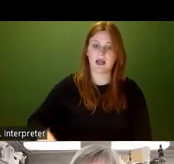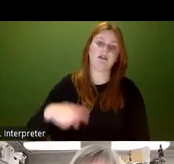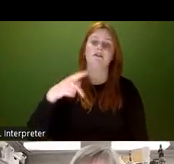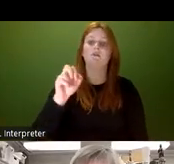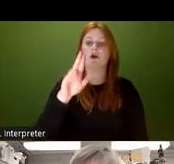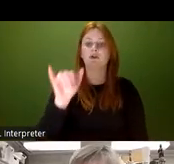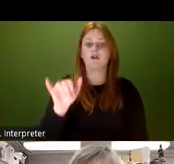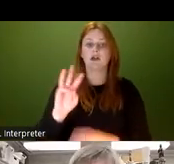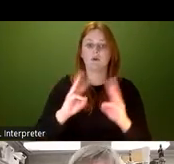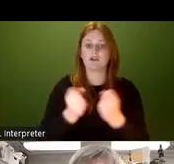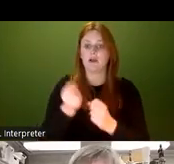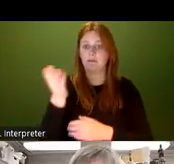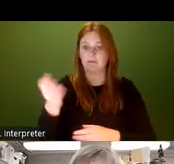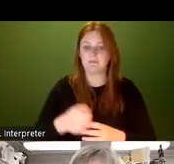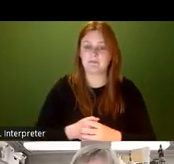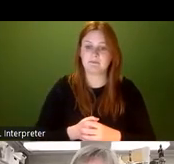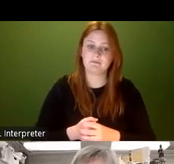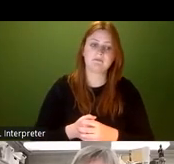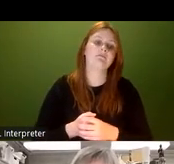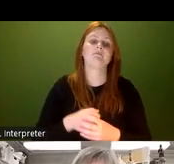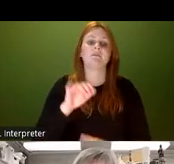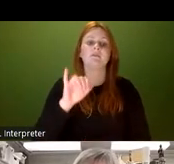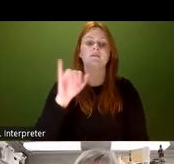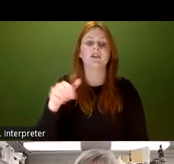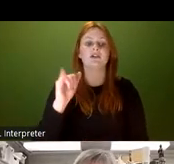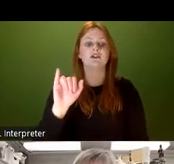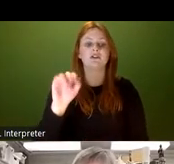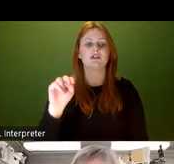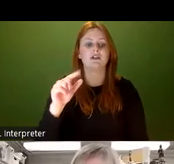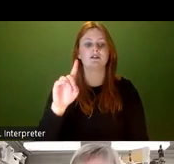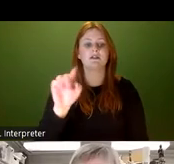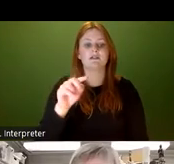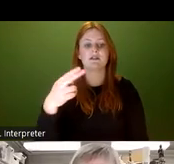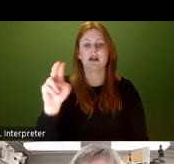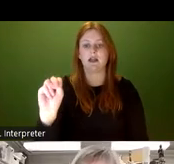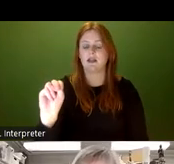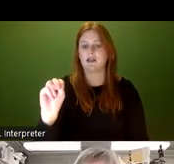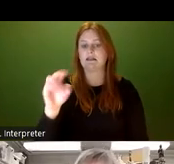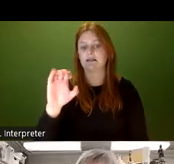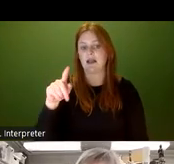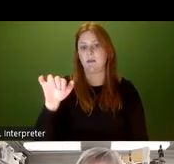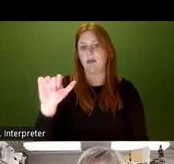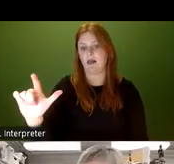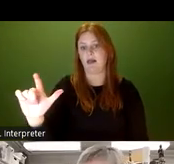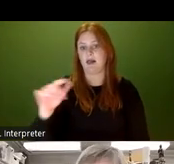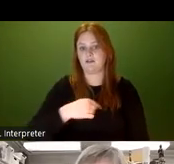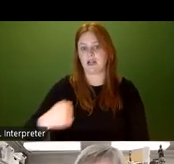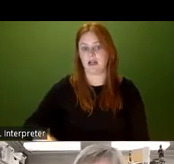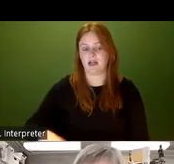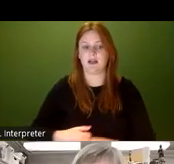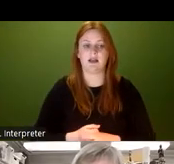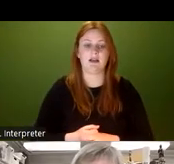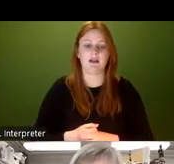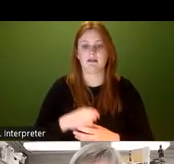there. Jingdezhen is the imperial porcelain capital of China. There's a huge, of course, tradition and